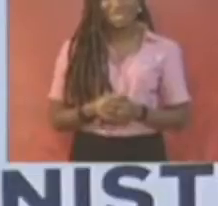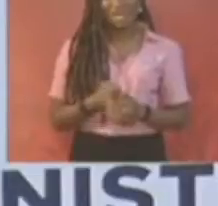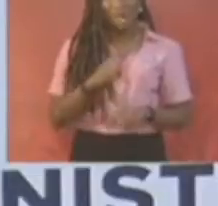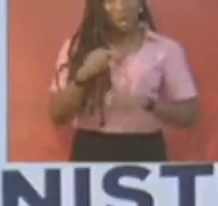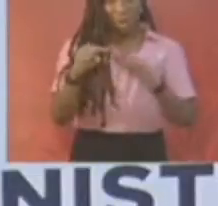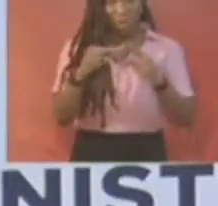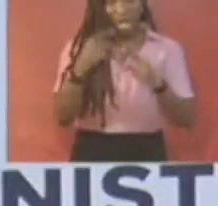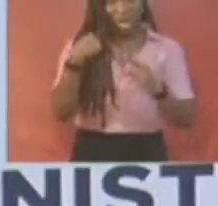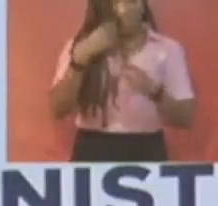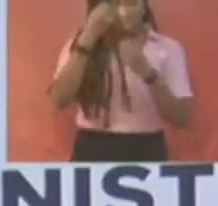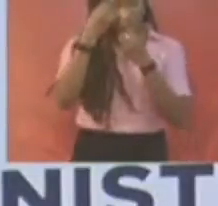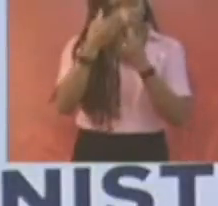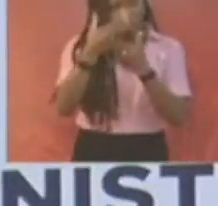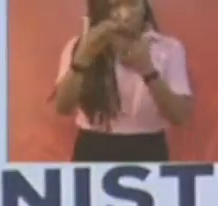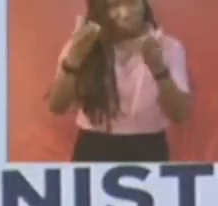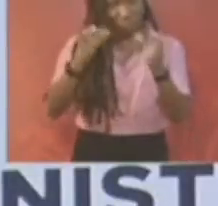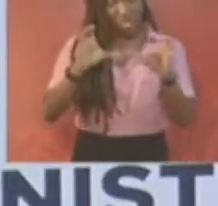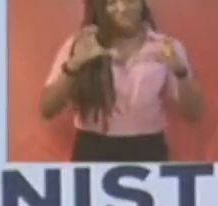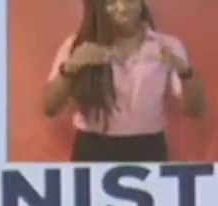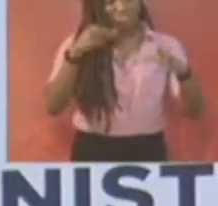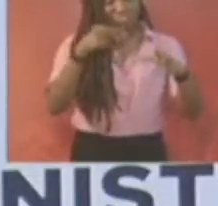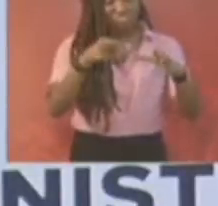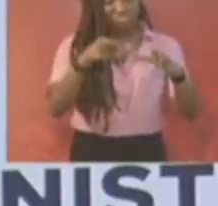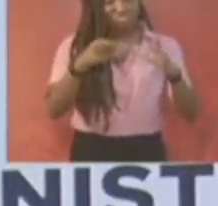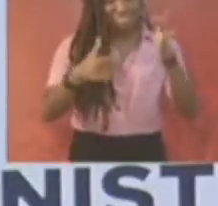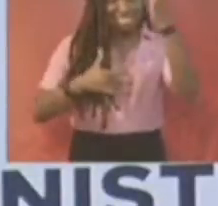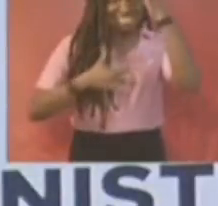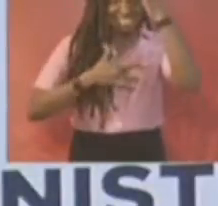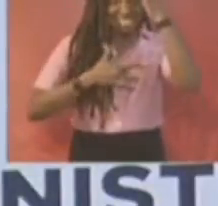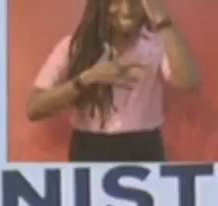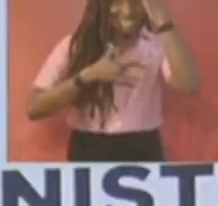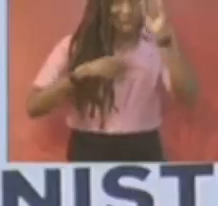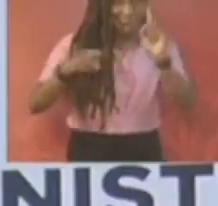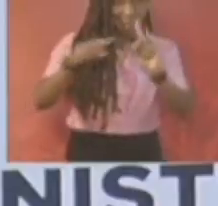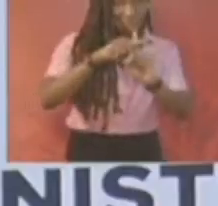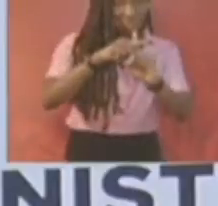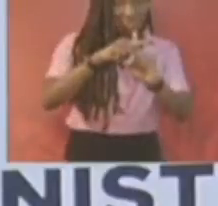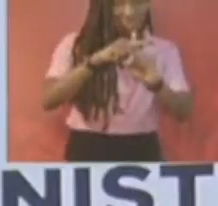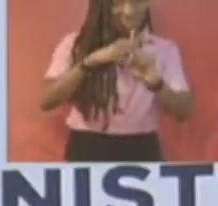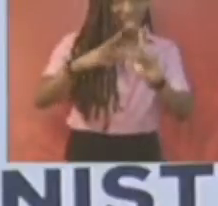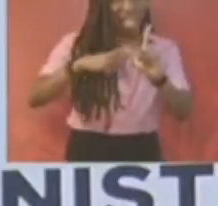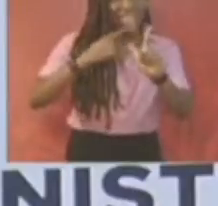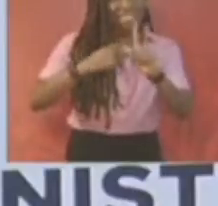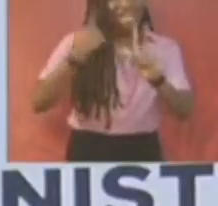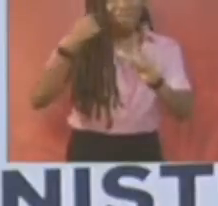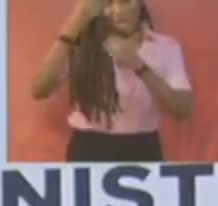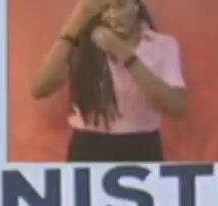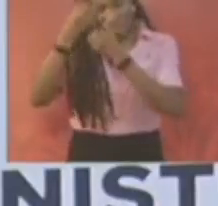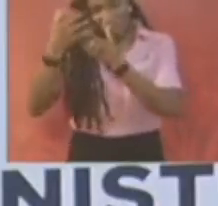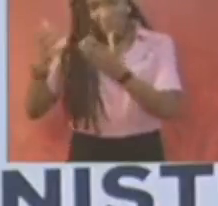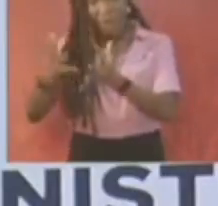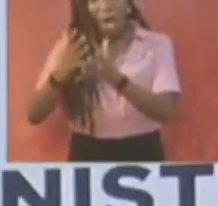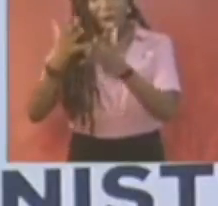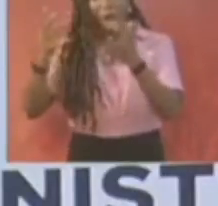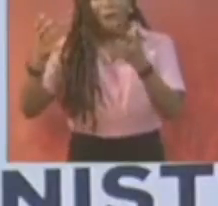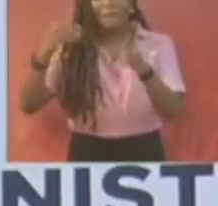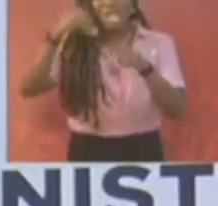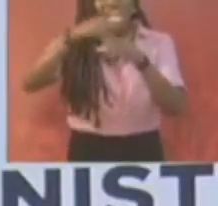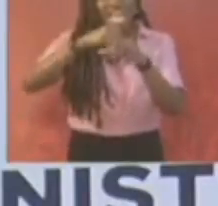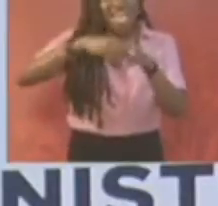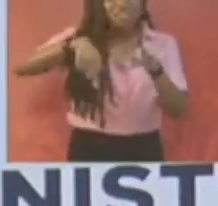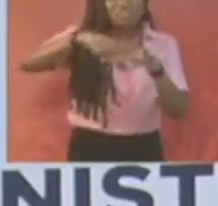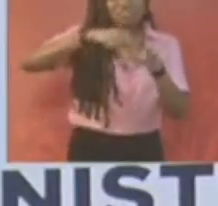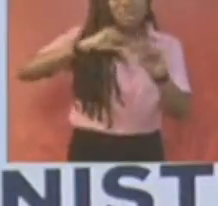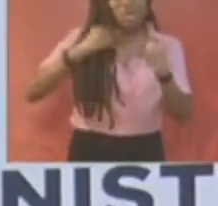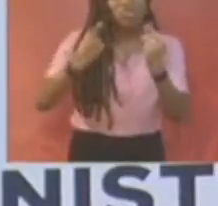prison system among the positives that you get on a given day is what you're referring to. So it would not be that between